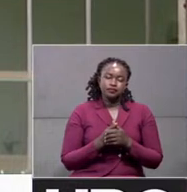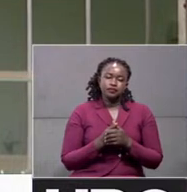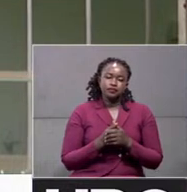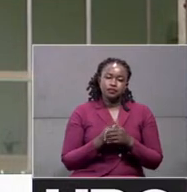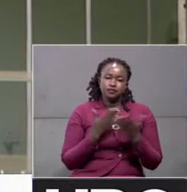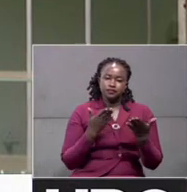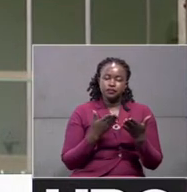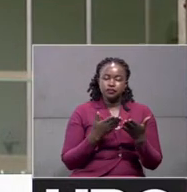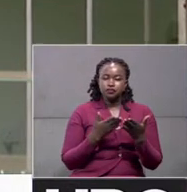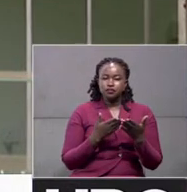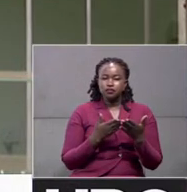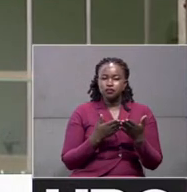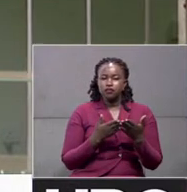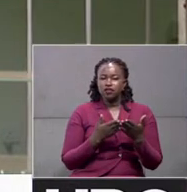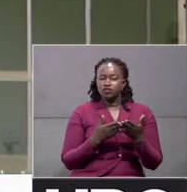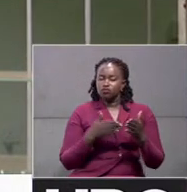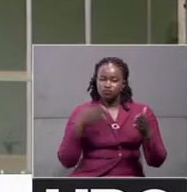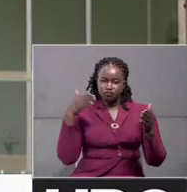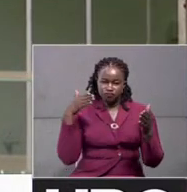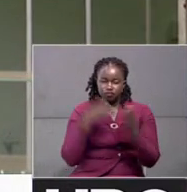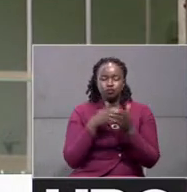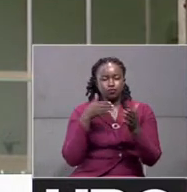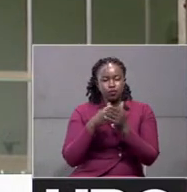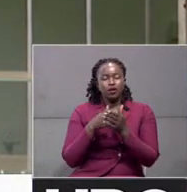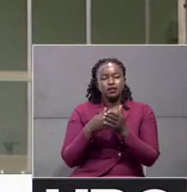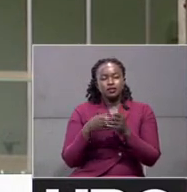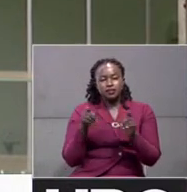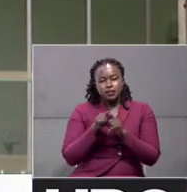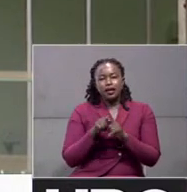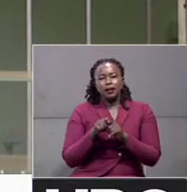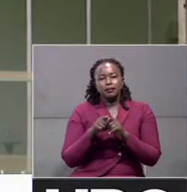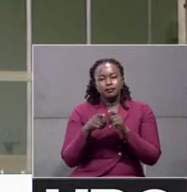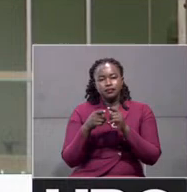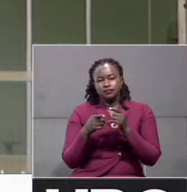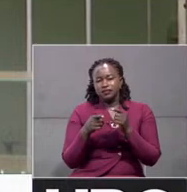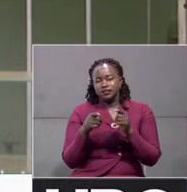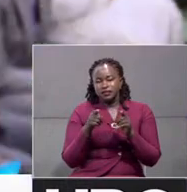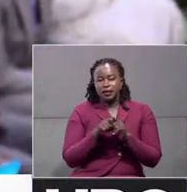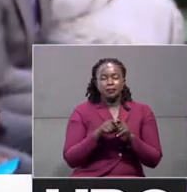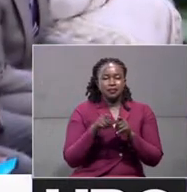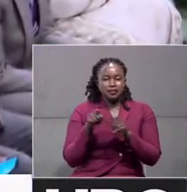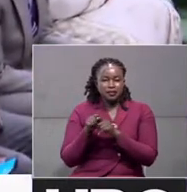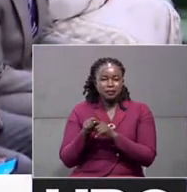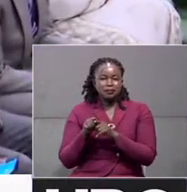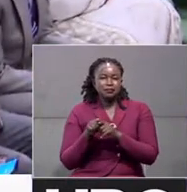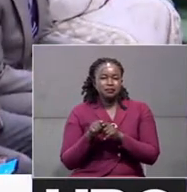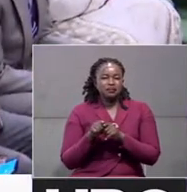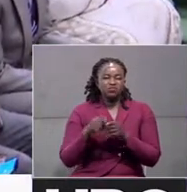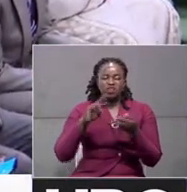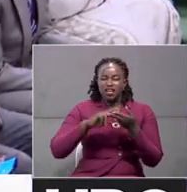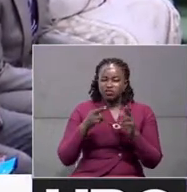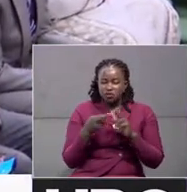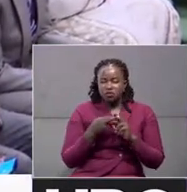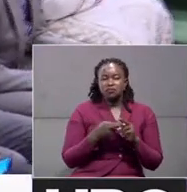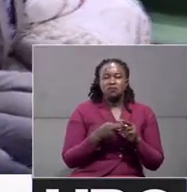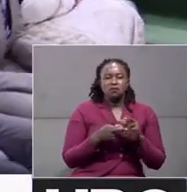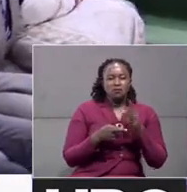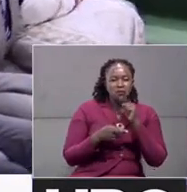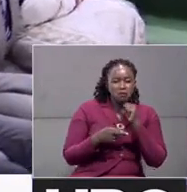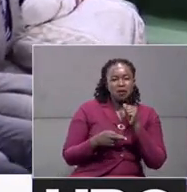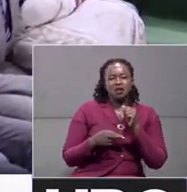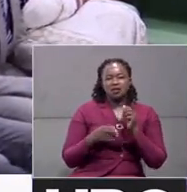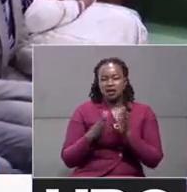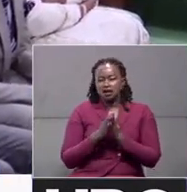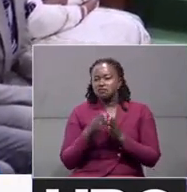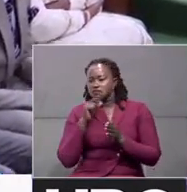prohibit same-sex relationships and homosexual relationships. We want to